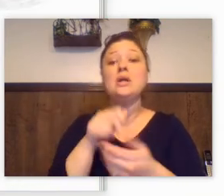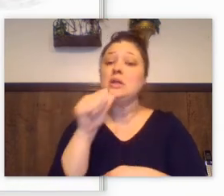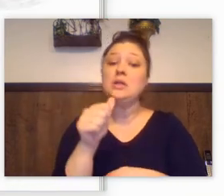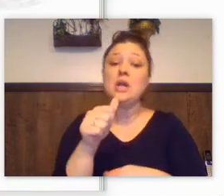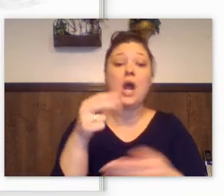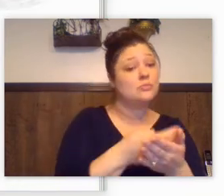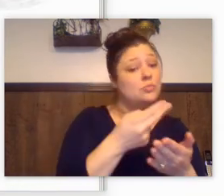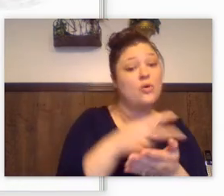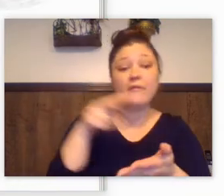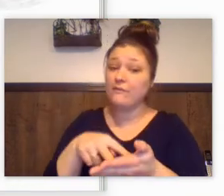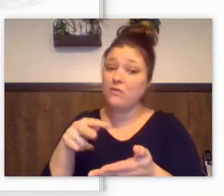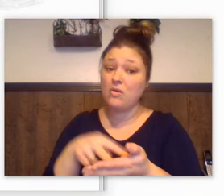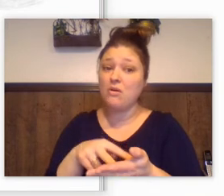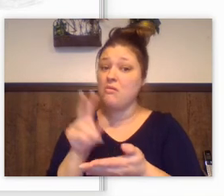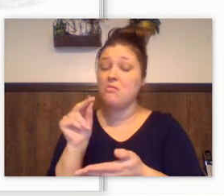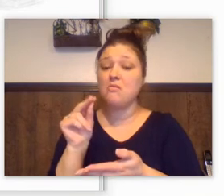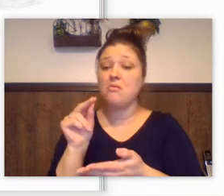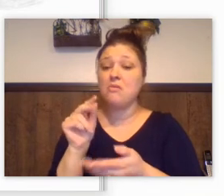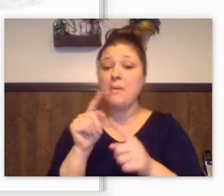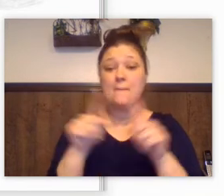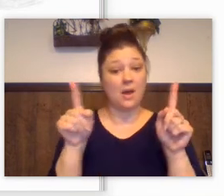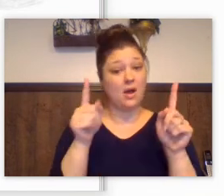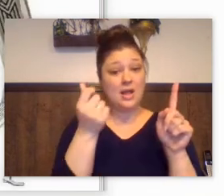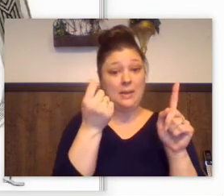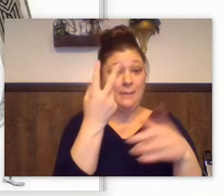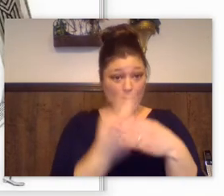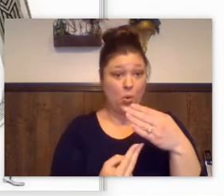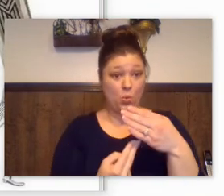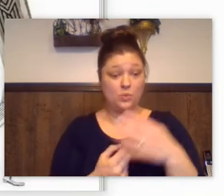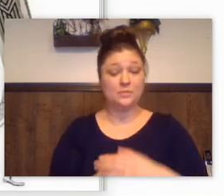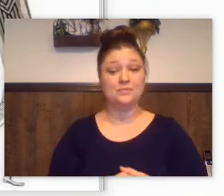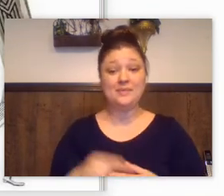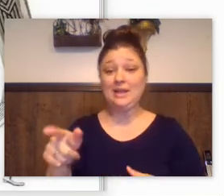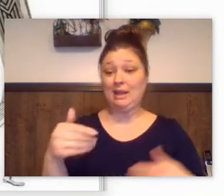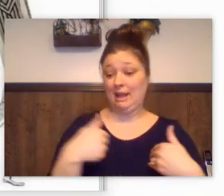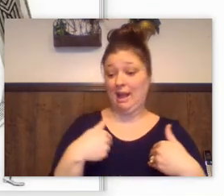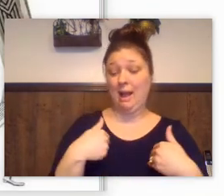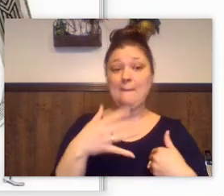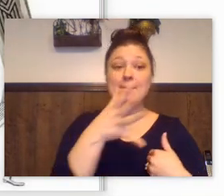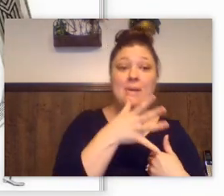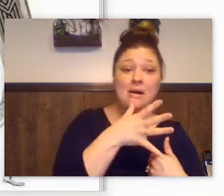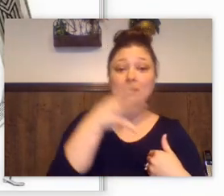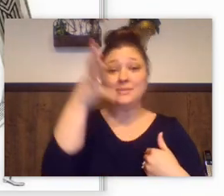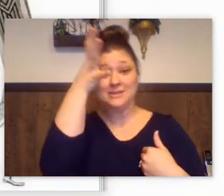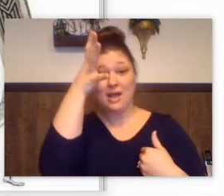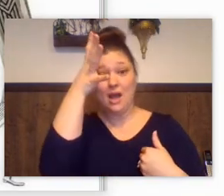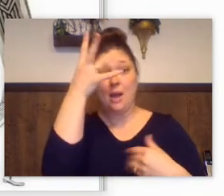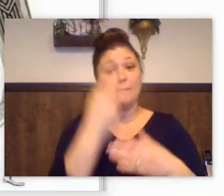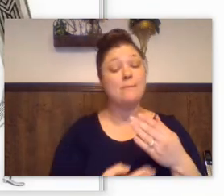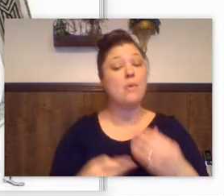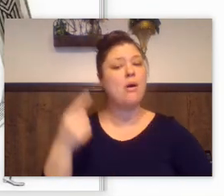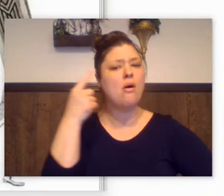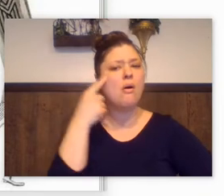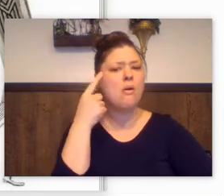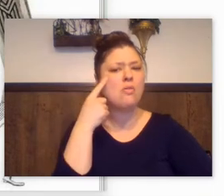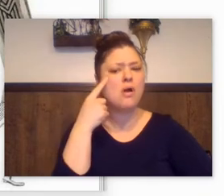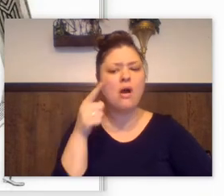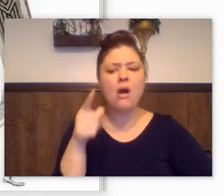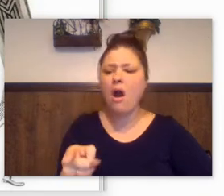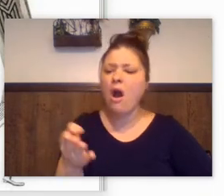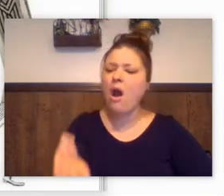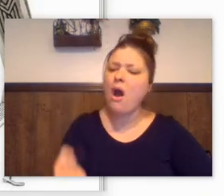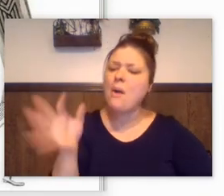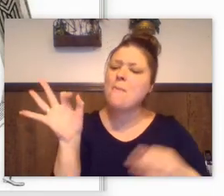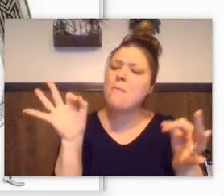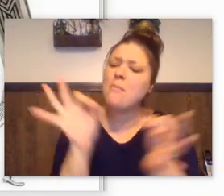fork, but a bit of both. He had a mum and a dad who both thought he